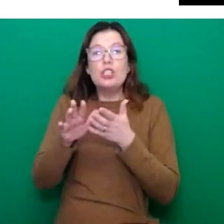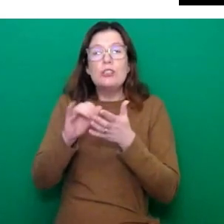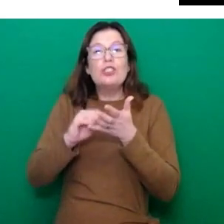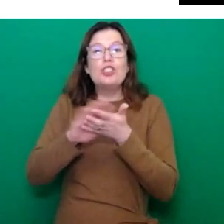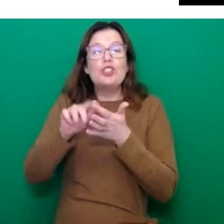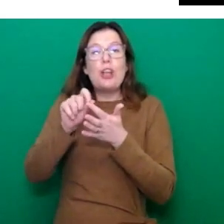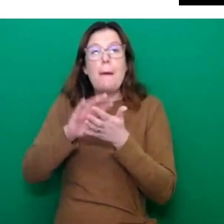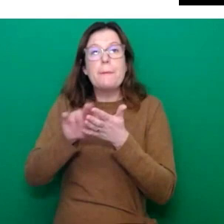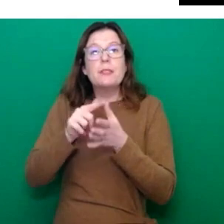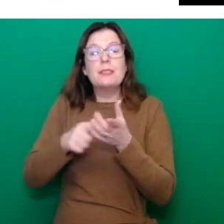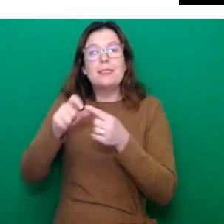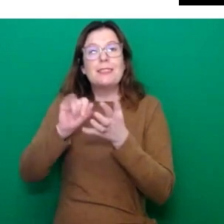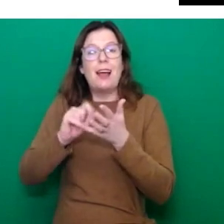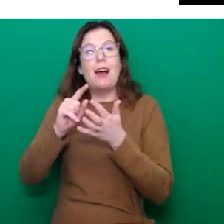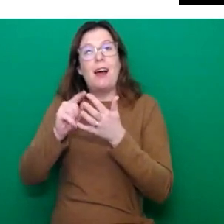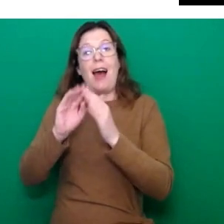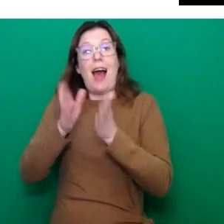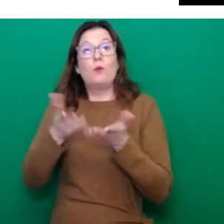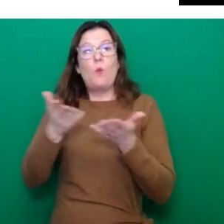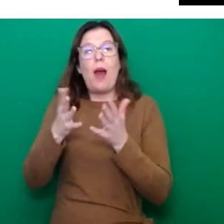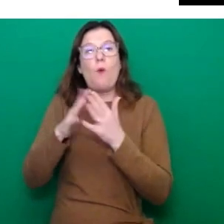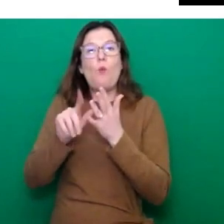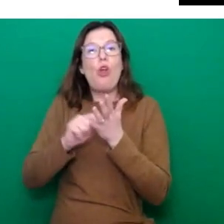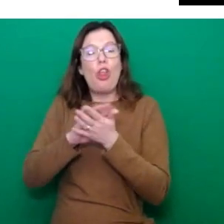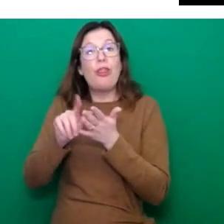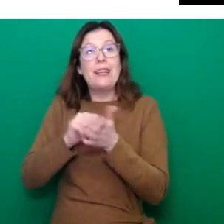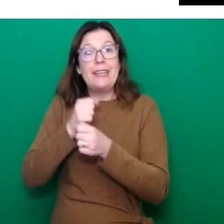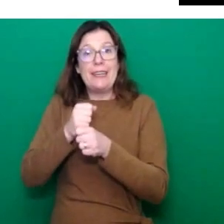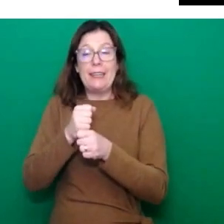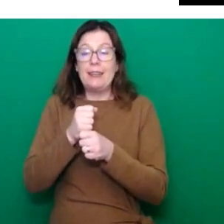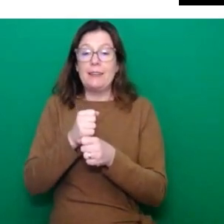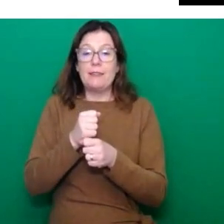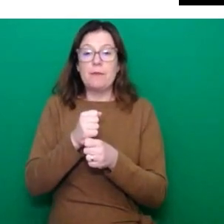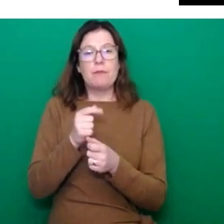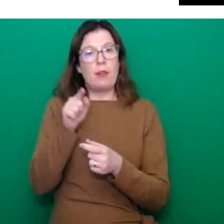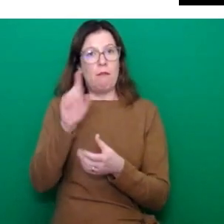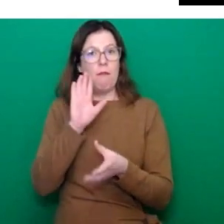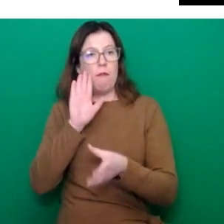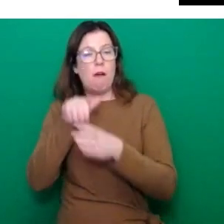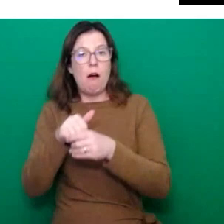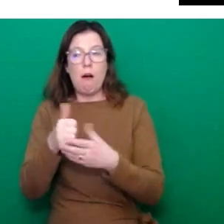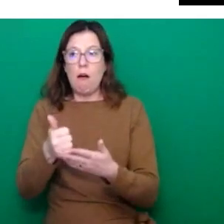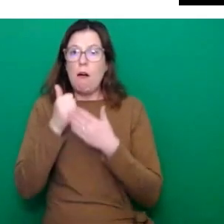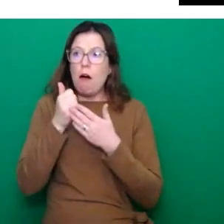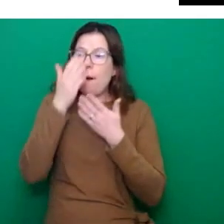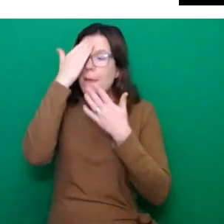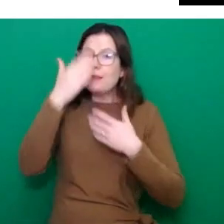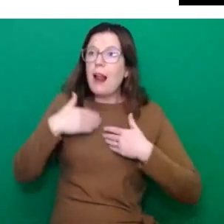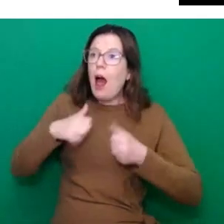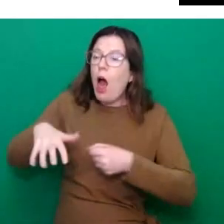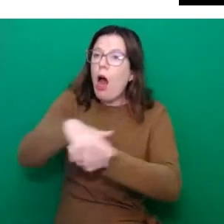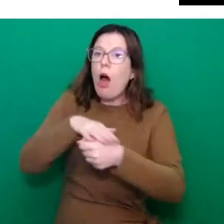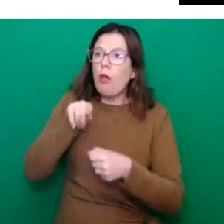Worthing, and that was really great experiencing in terms of getting insight into the mental health field and